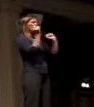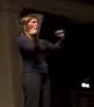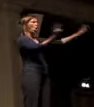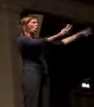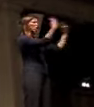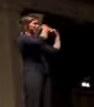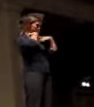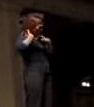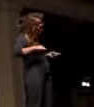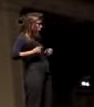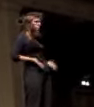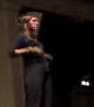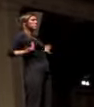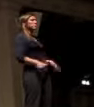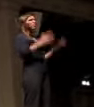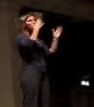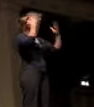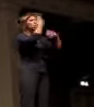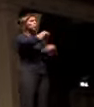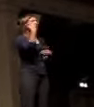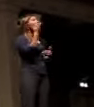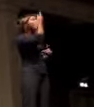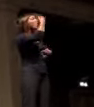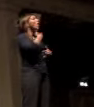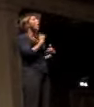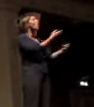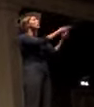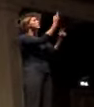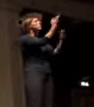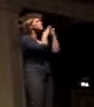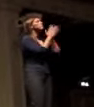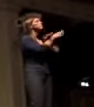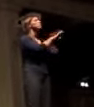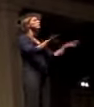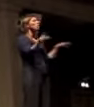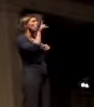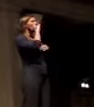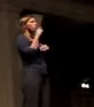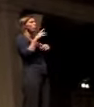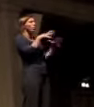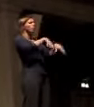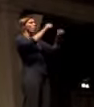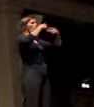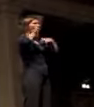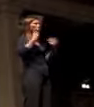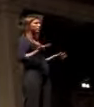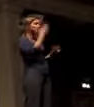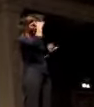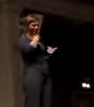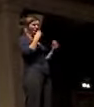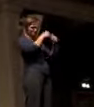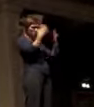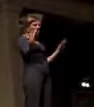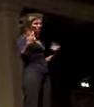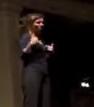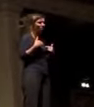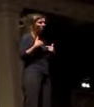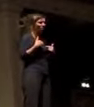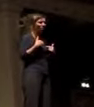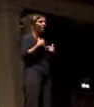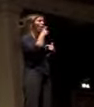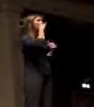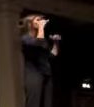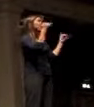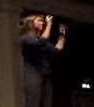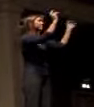beautiful. I am now man enough to take a moment of silence for the falling of hostess, because I am beautiful. I will play a pickup game of basketball, be skins on